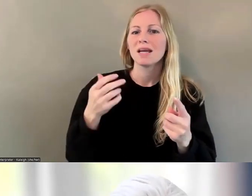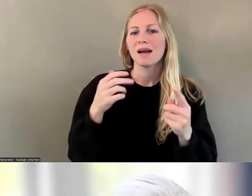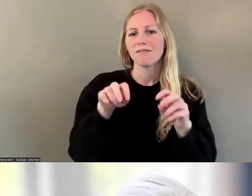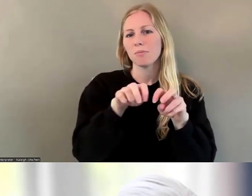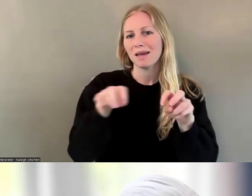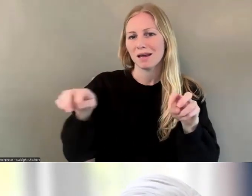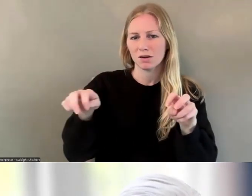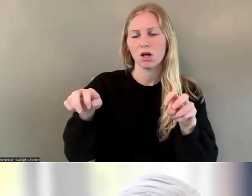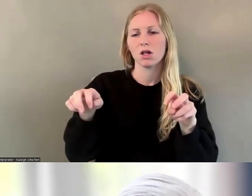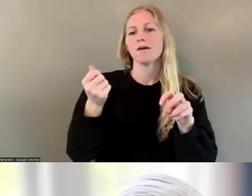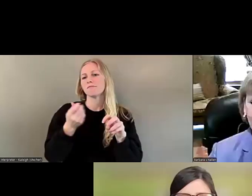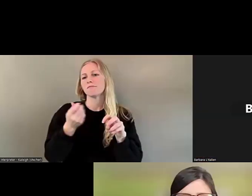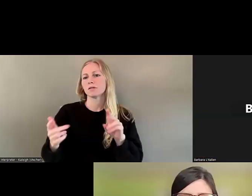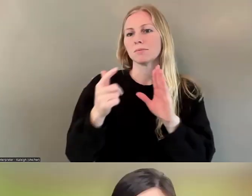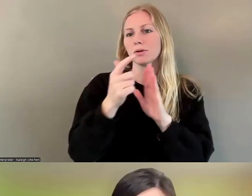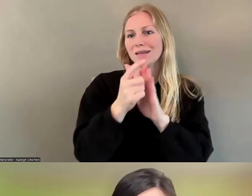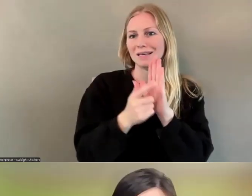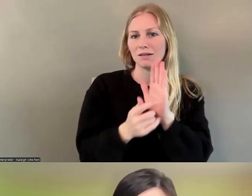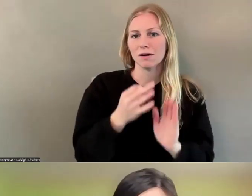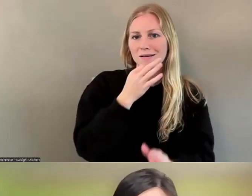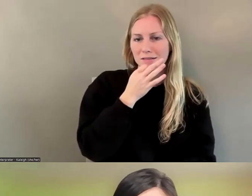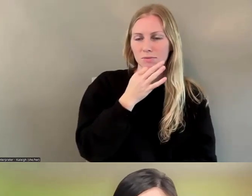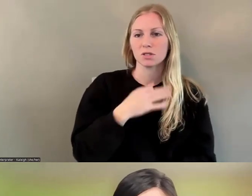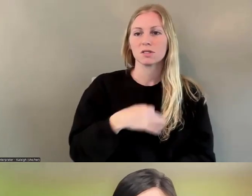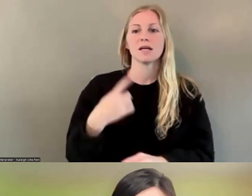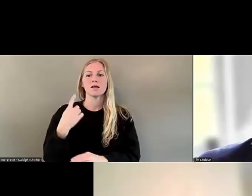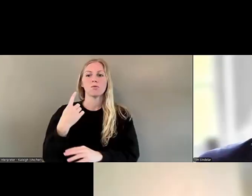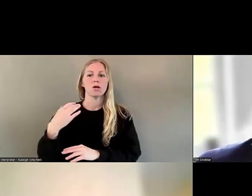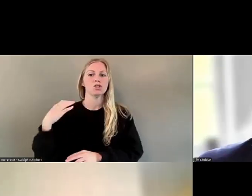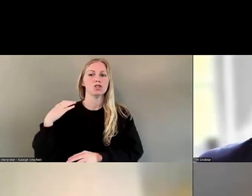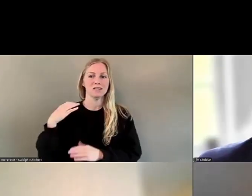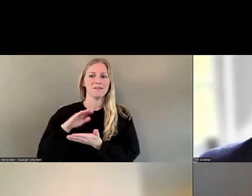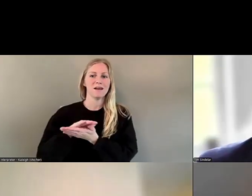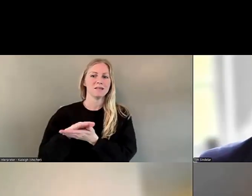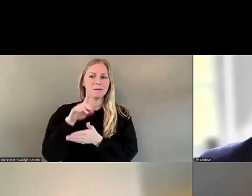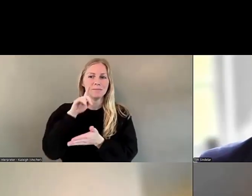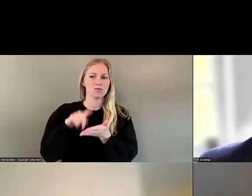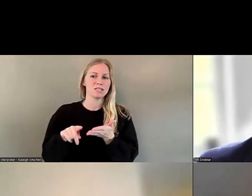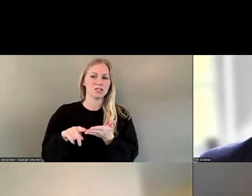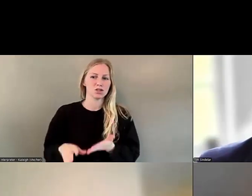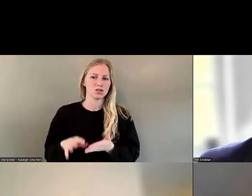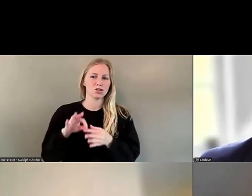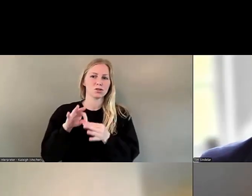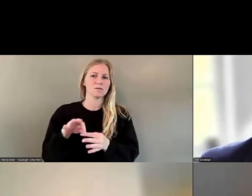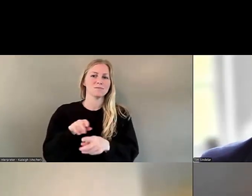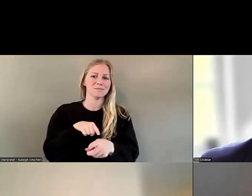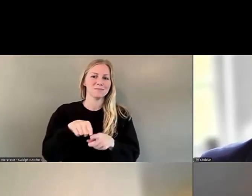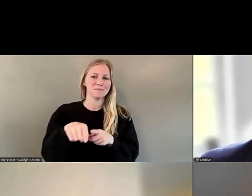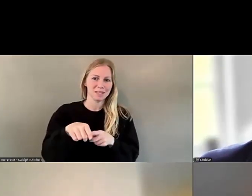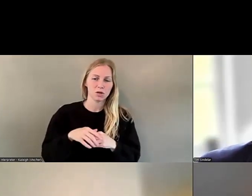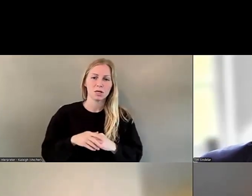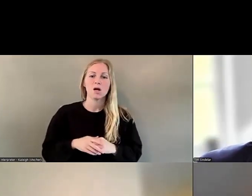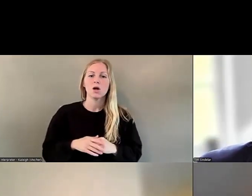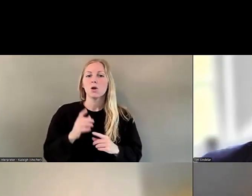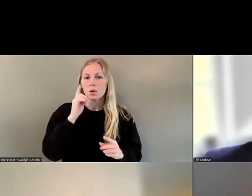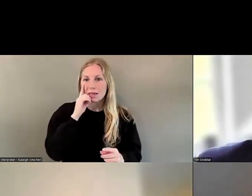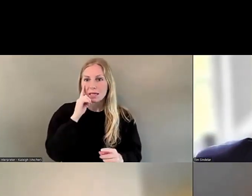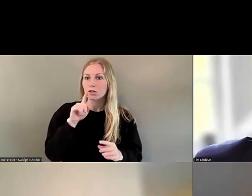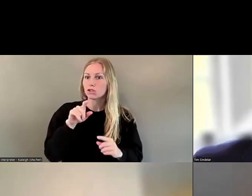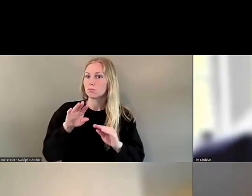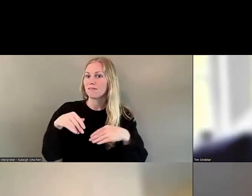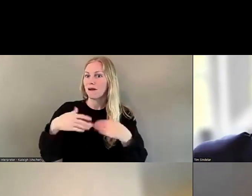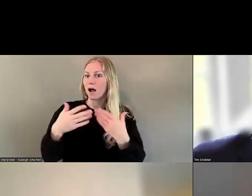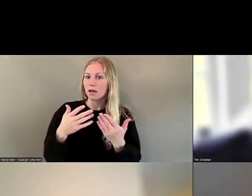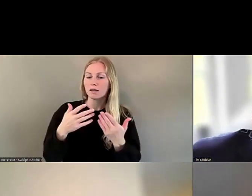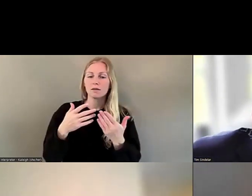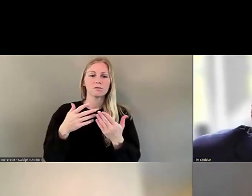experts and one of the chief academic researchers in this area. And we think that this should provide you with a